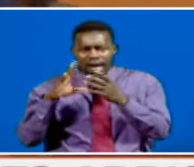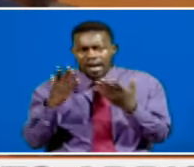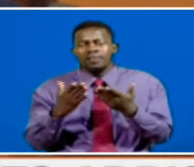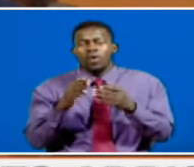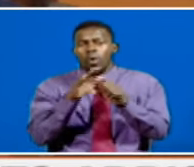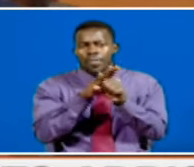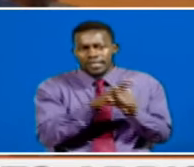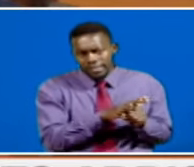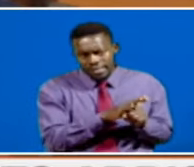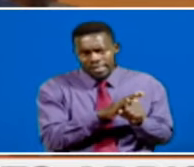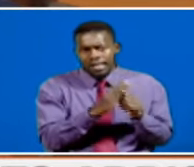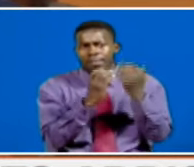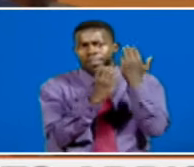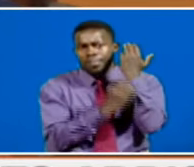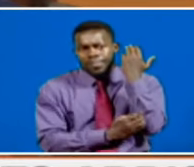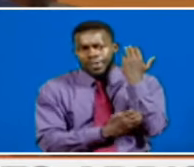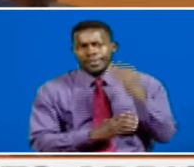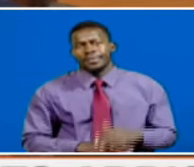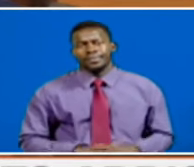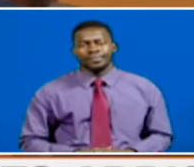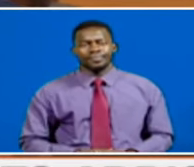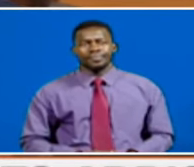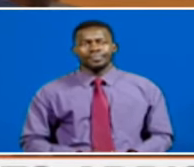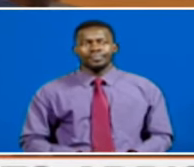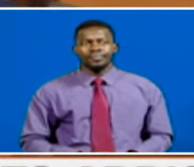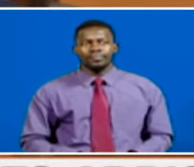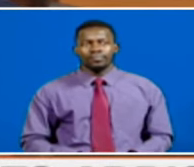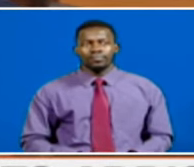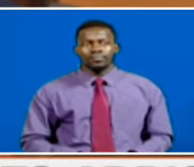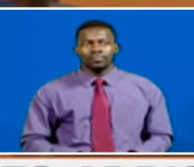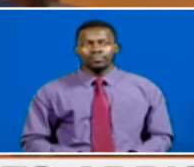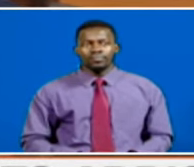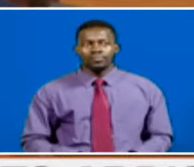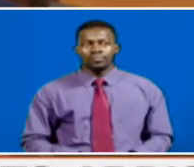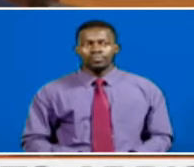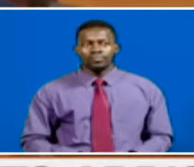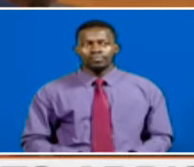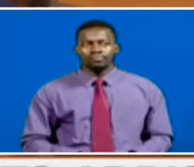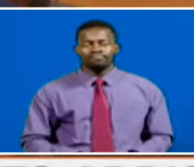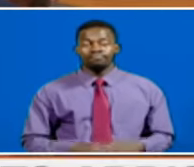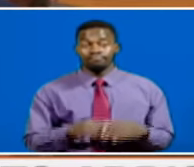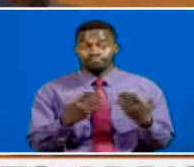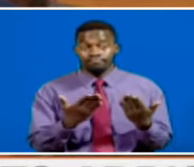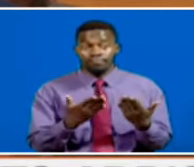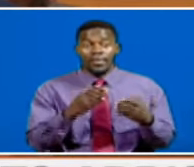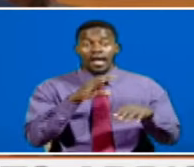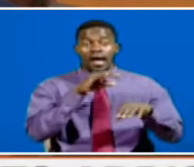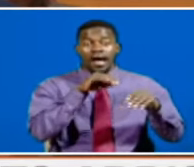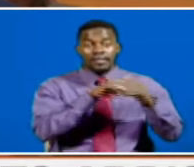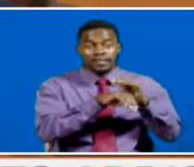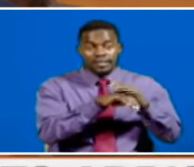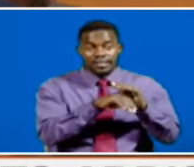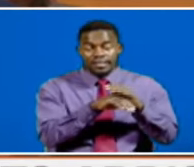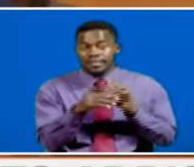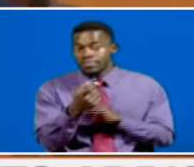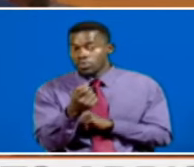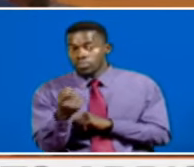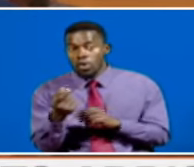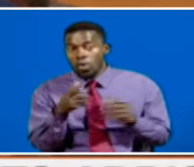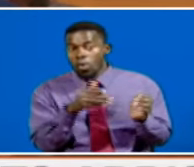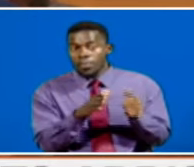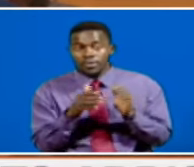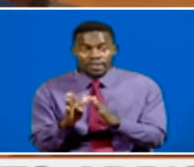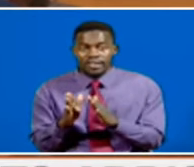umaskini wa mzunguko. We open them up to a world of unlimited opportunities and a dignified life.